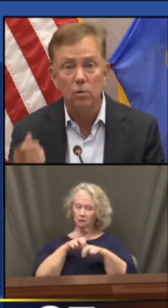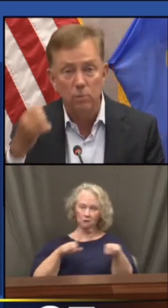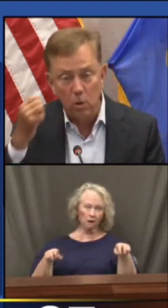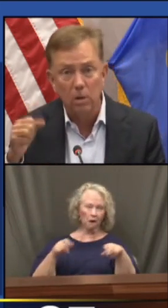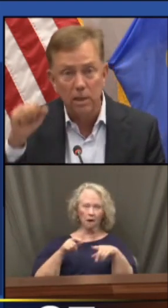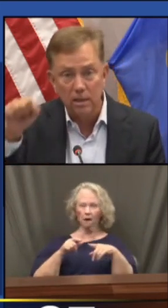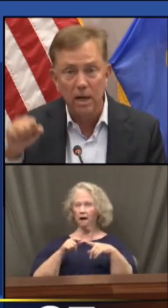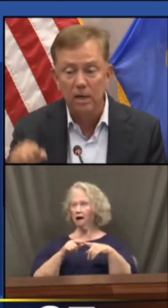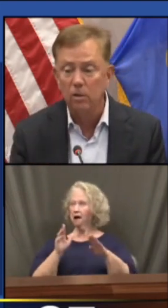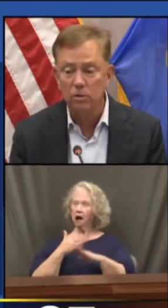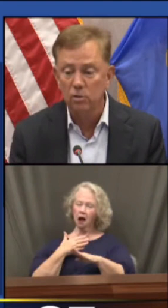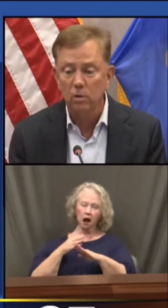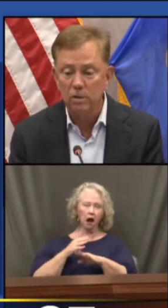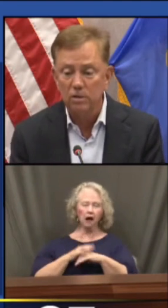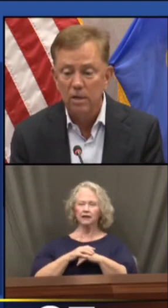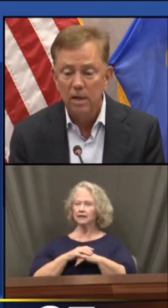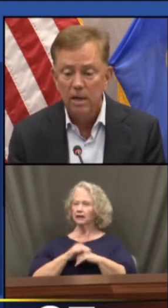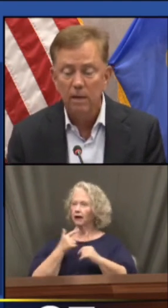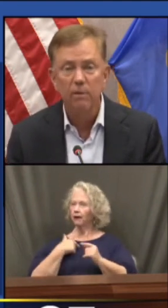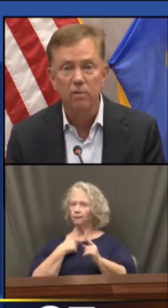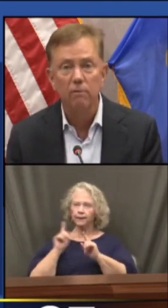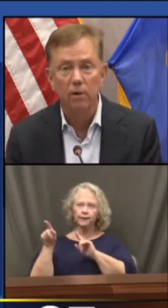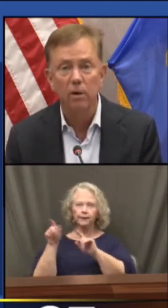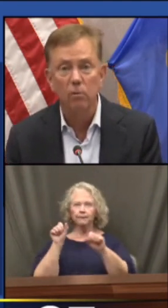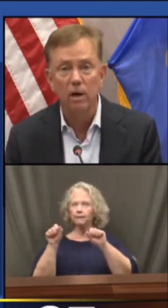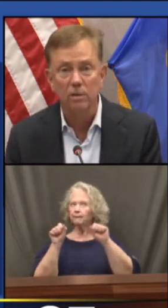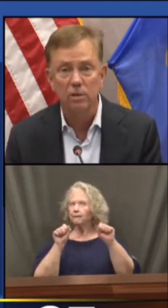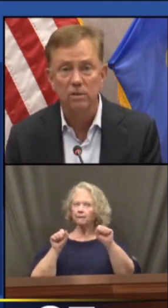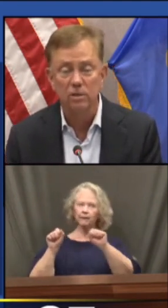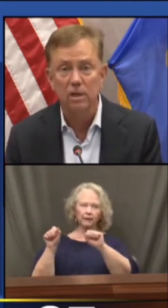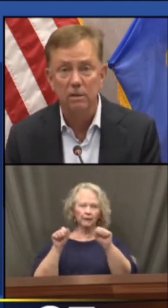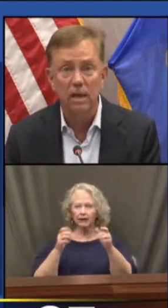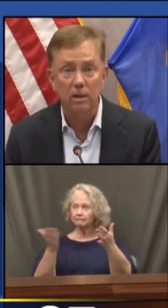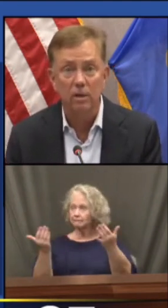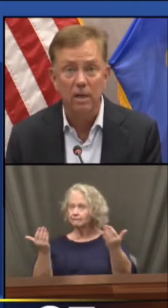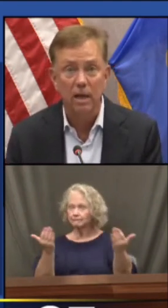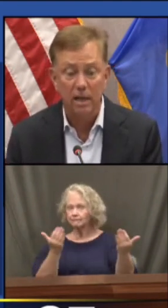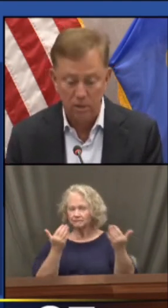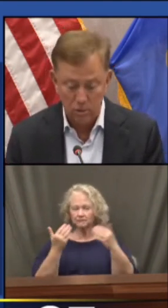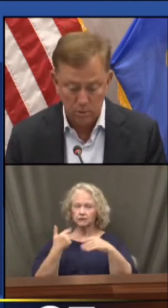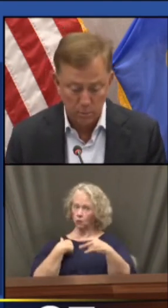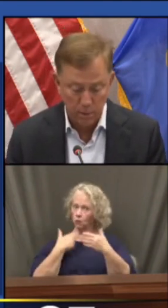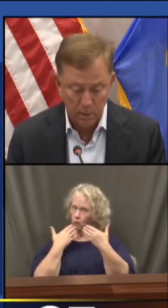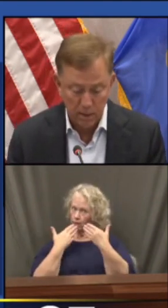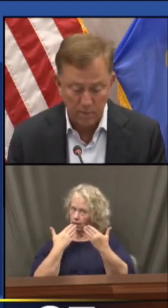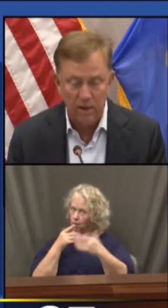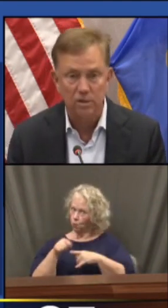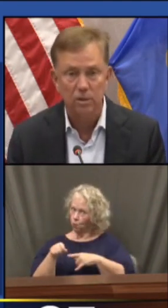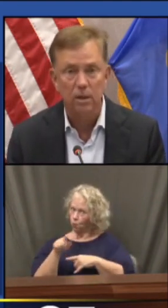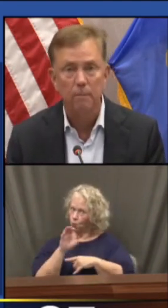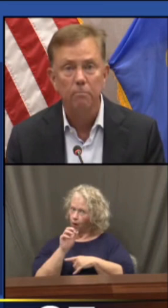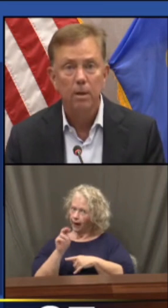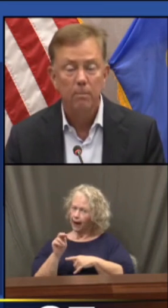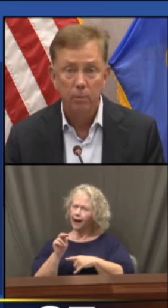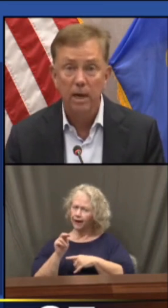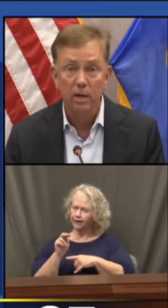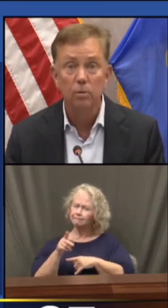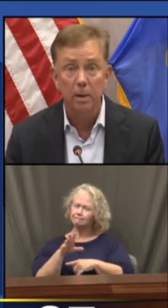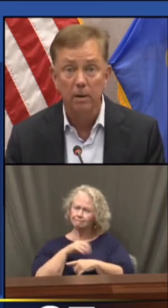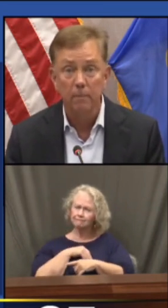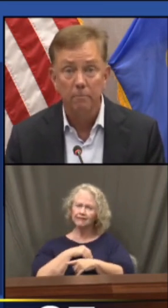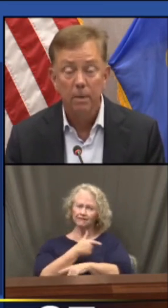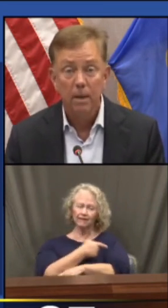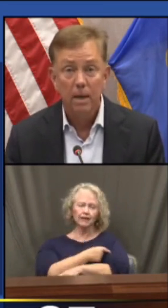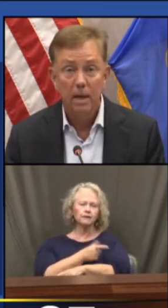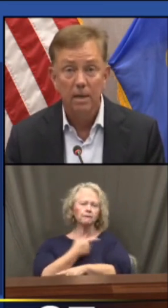to you, calling, knocking on doors. And we've done very well, as you can see. Thank you, Connecticut, in terms of people getting vaccinated. But we got to